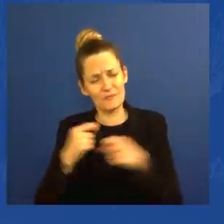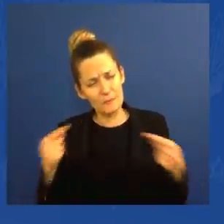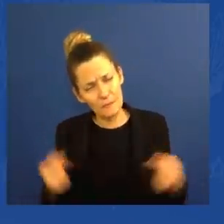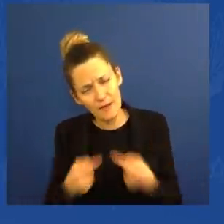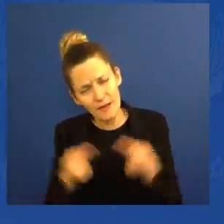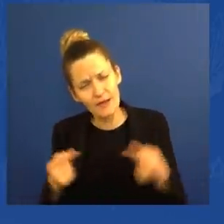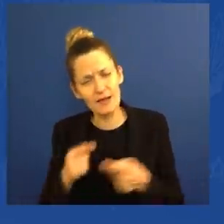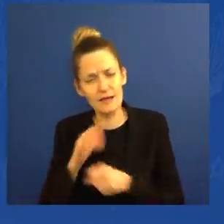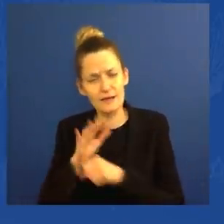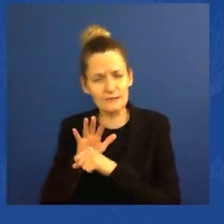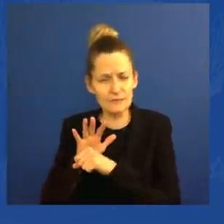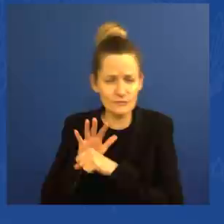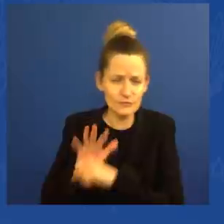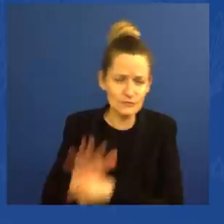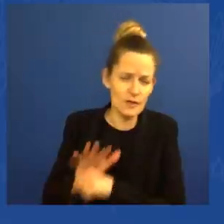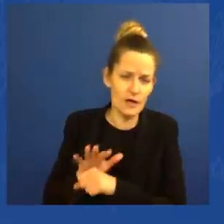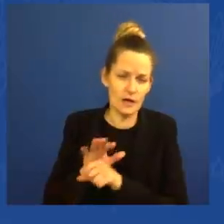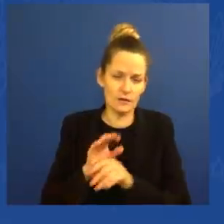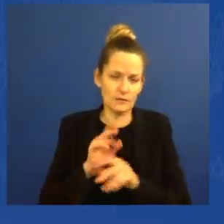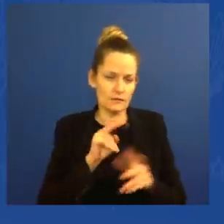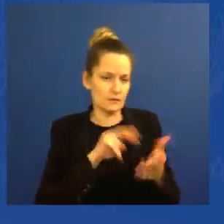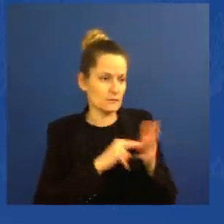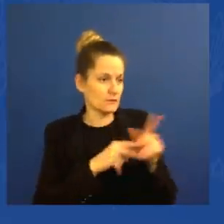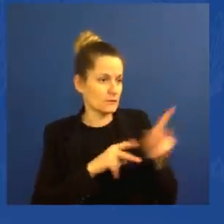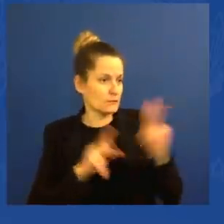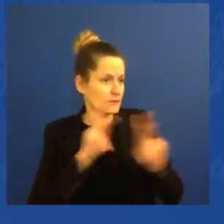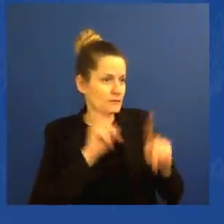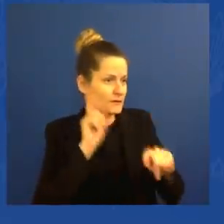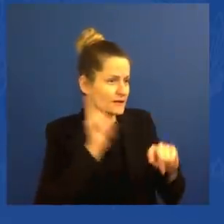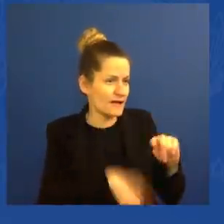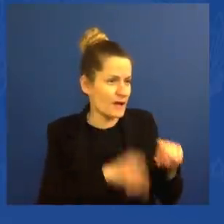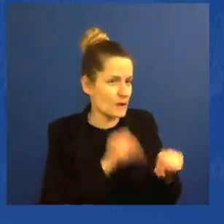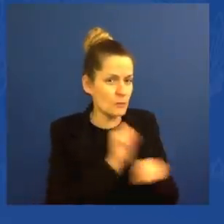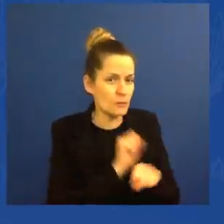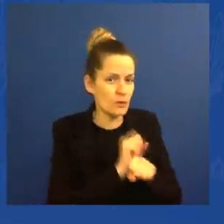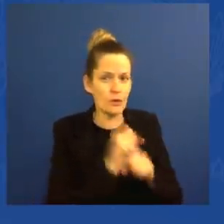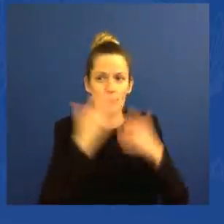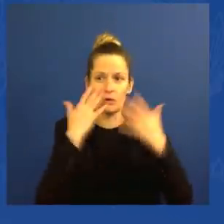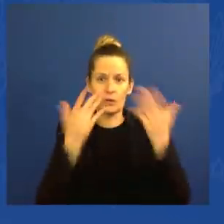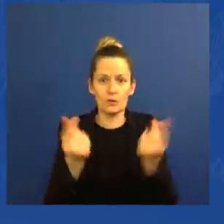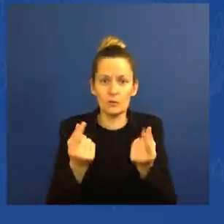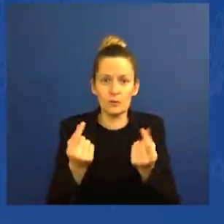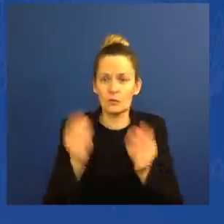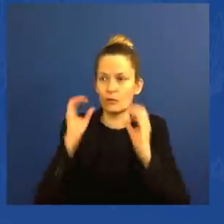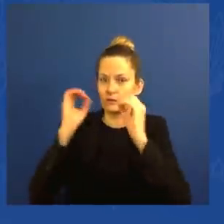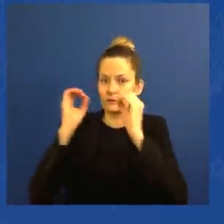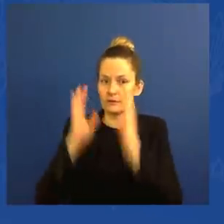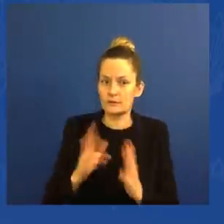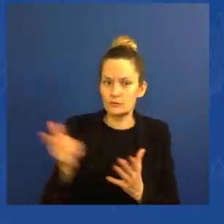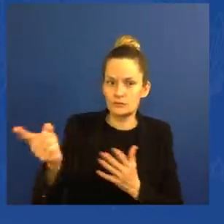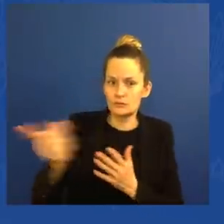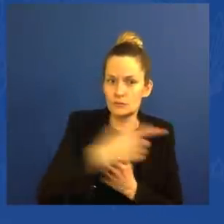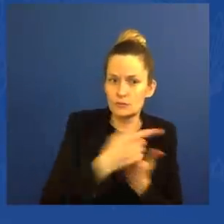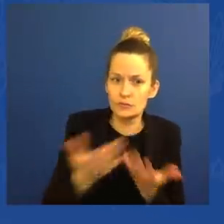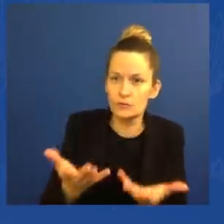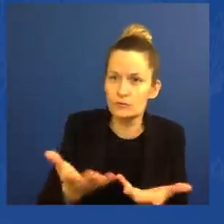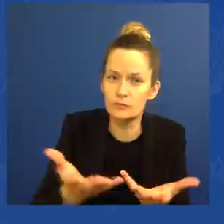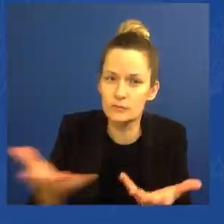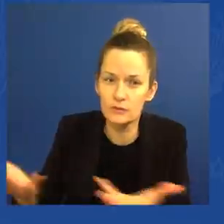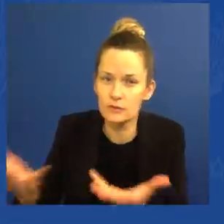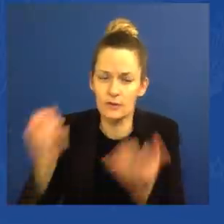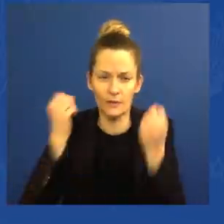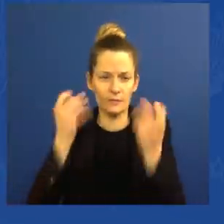teachers. So many people lost their jobs. And to remember the lines of cars stretching for miles in your